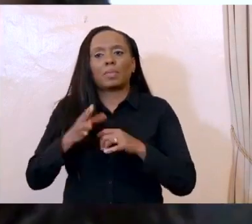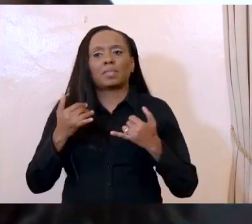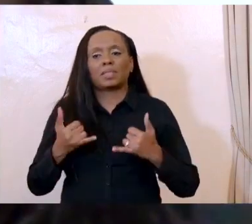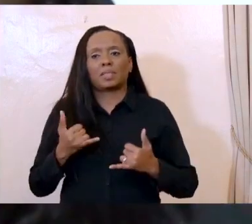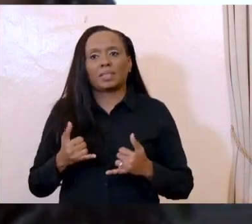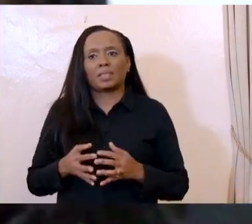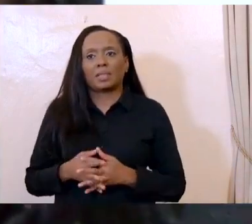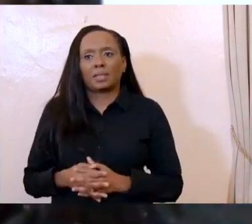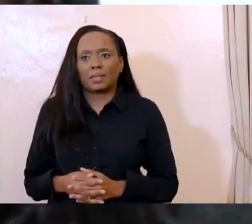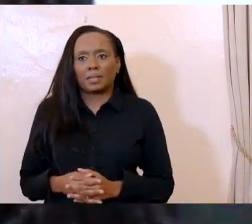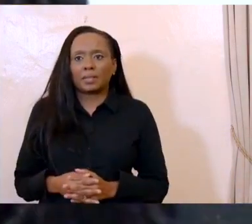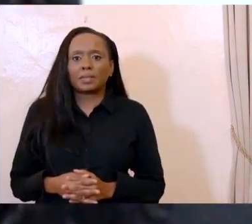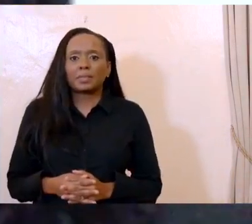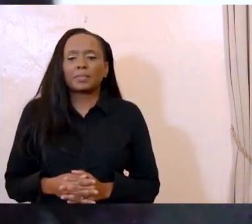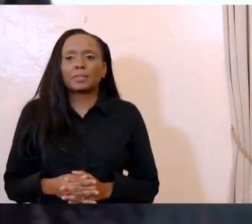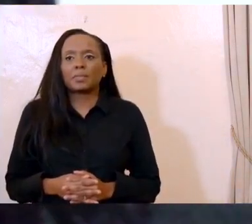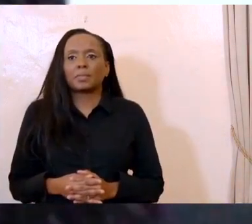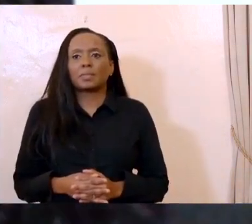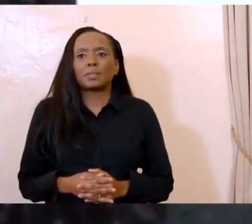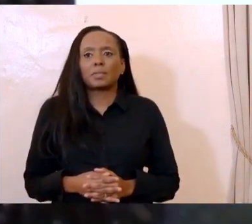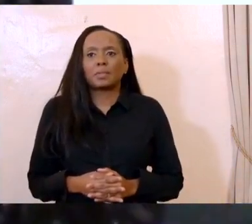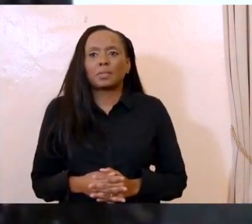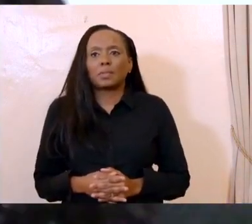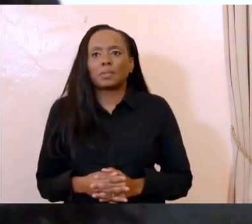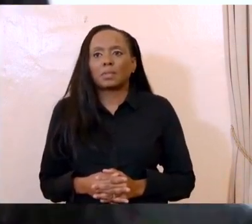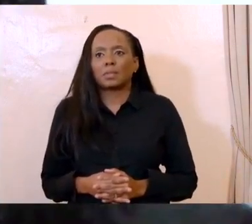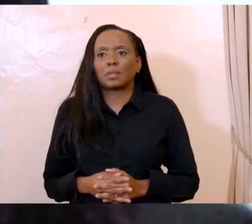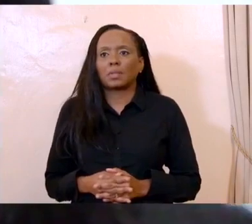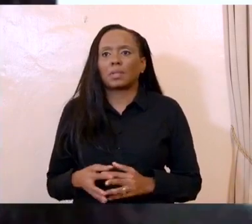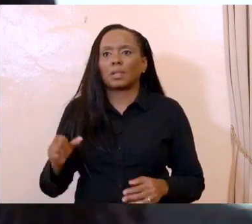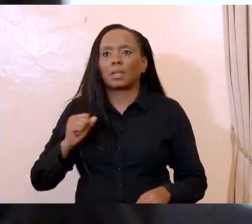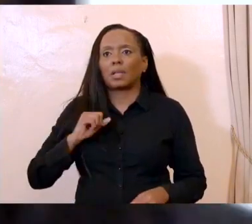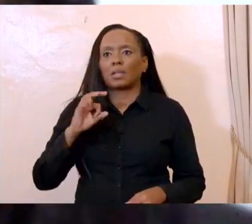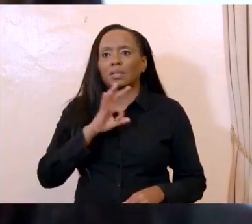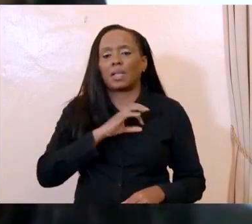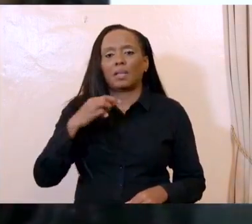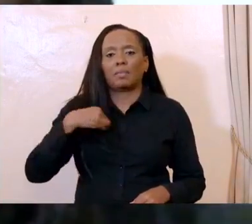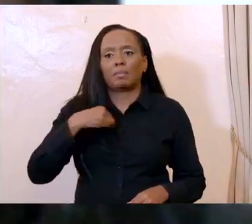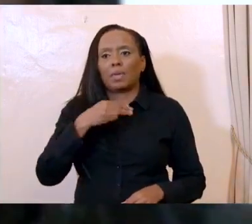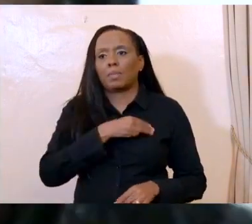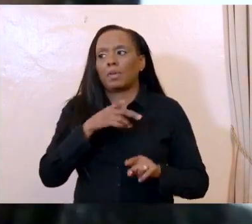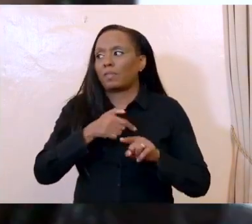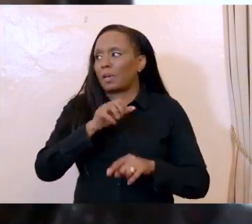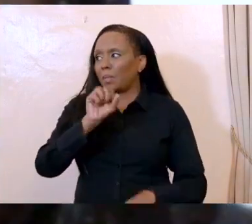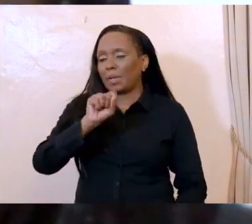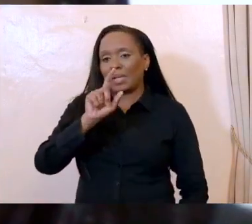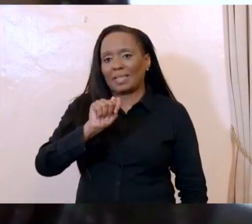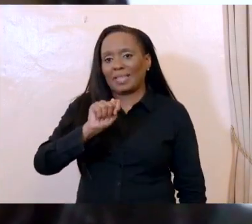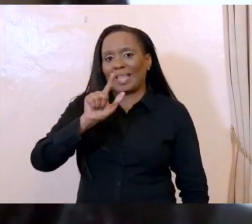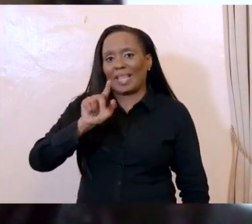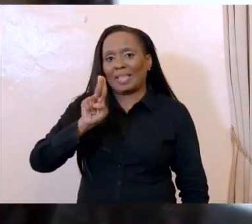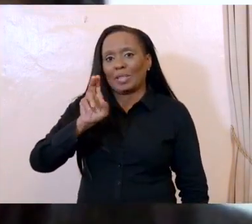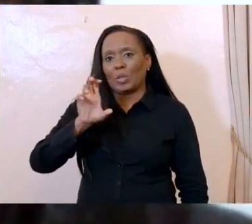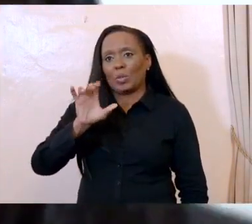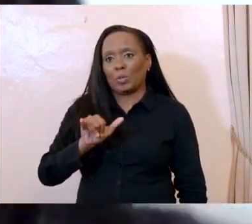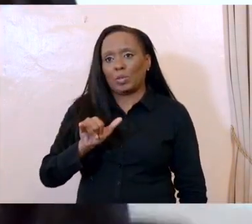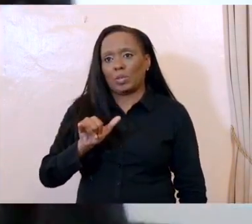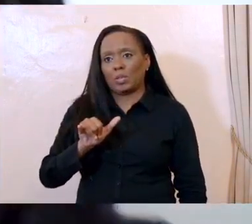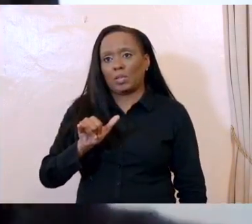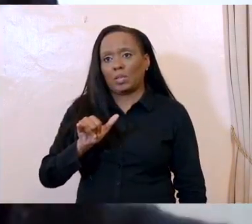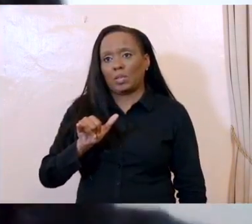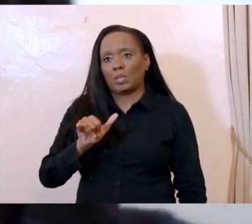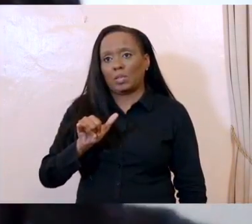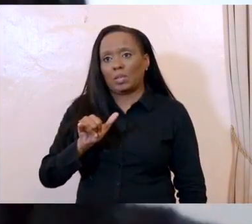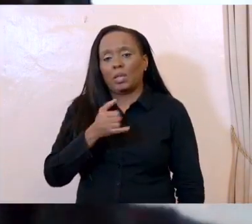has been brought to our attention that a staff member in the St. Lucie District Hospital, which is currently housed at the psychiatric hospital,